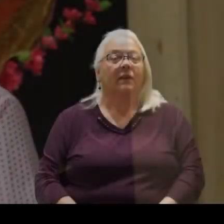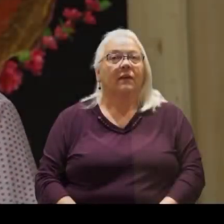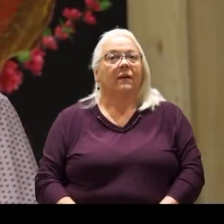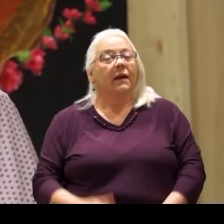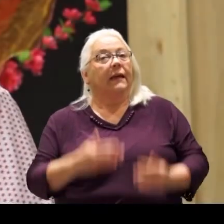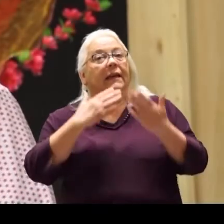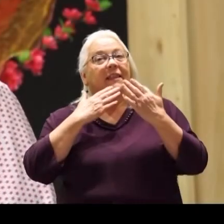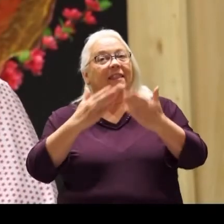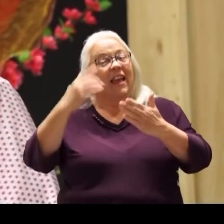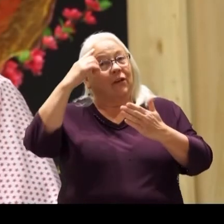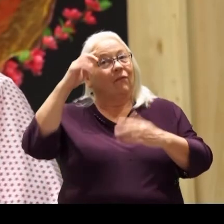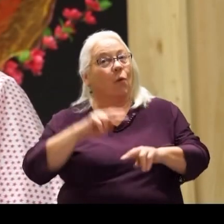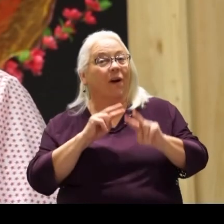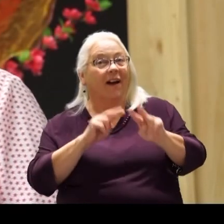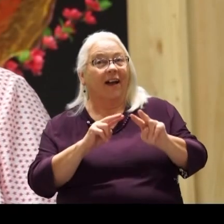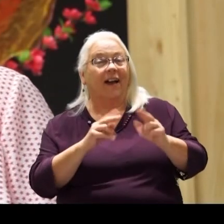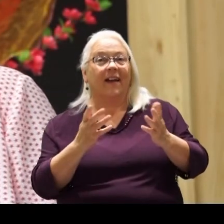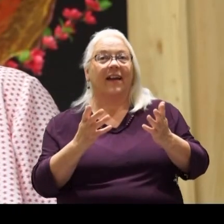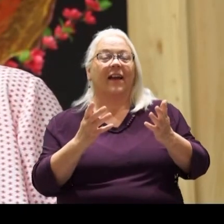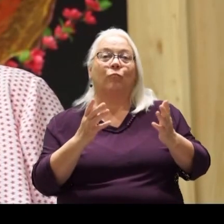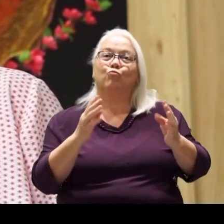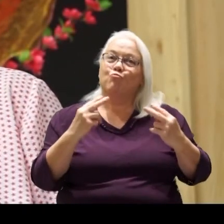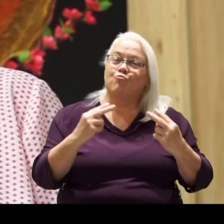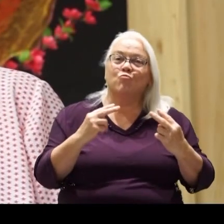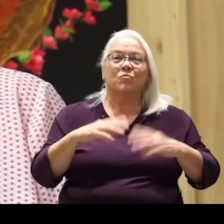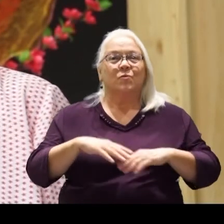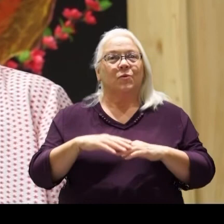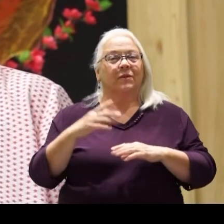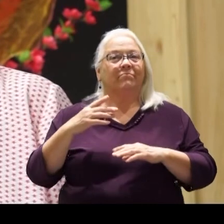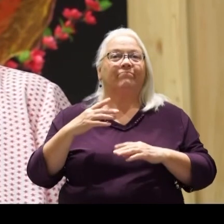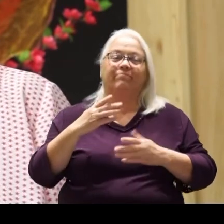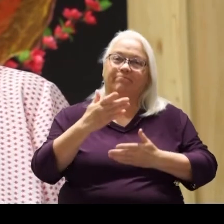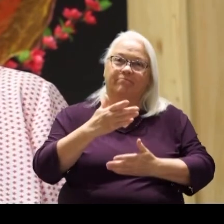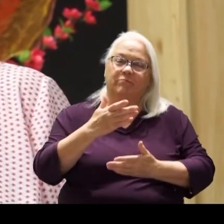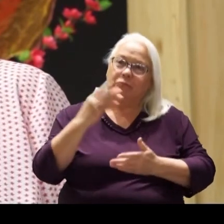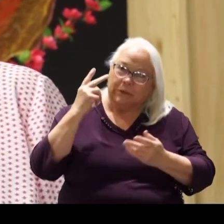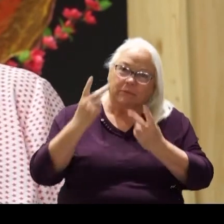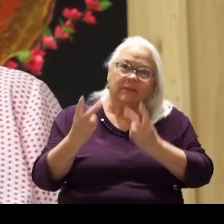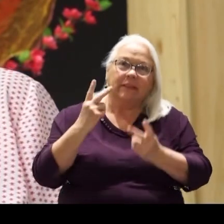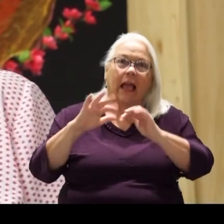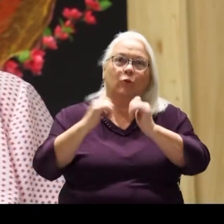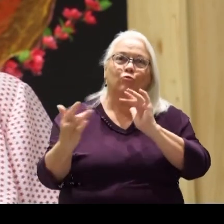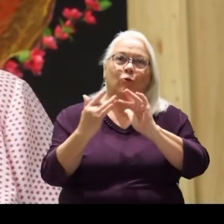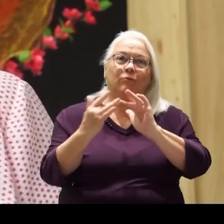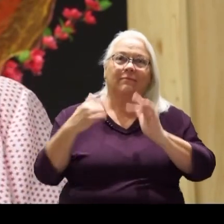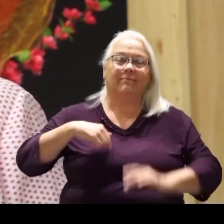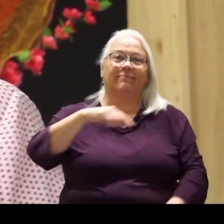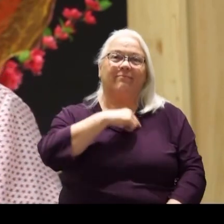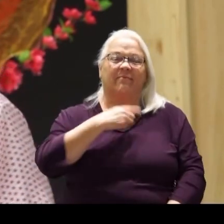I hope you enjoyed the video, and remember, check us out on the website, and any questions you might have, don't hesitate to call.